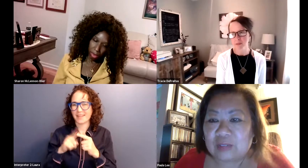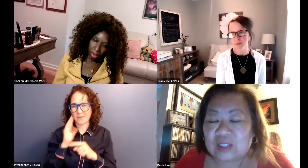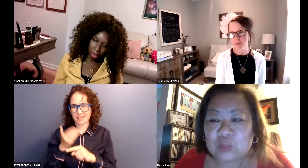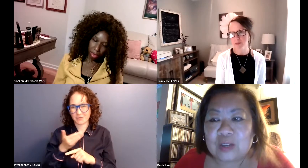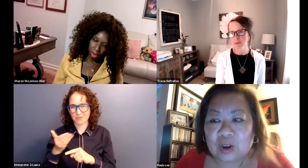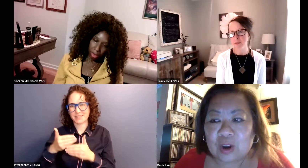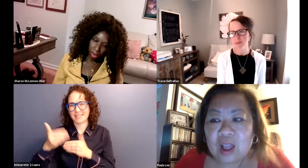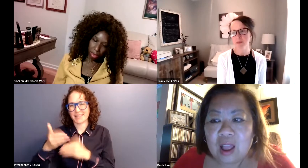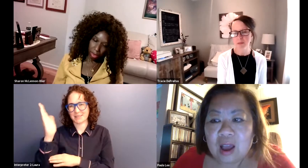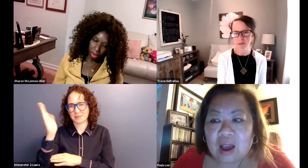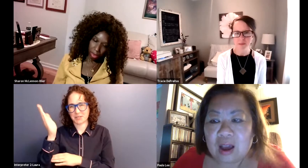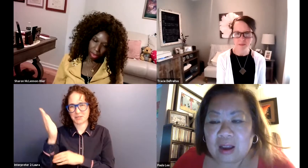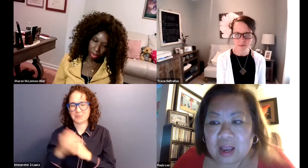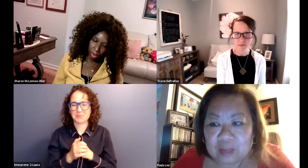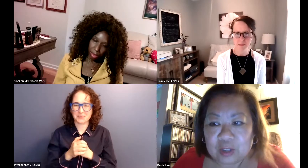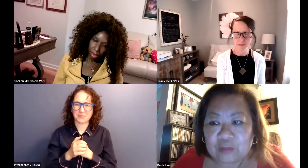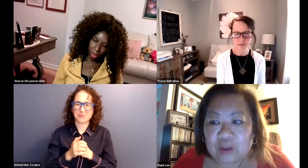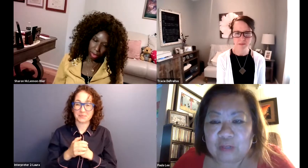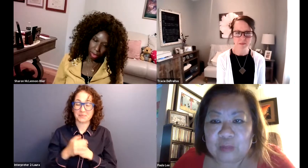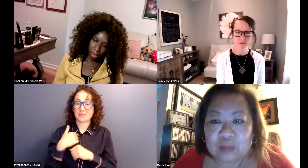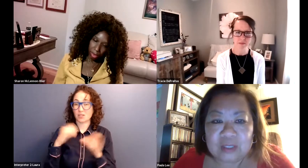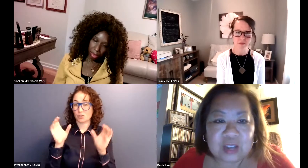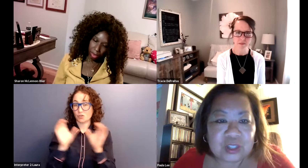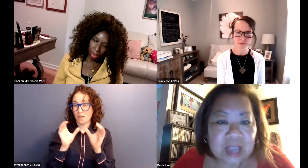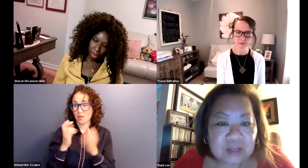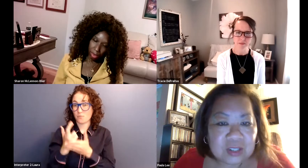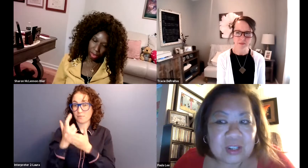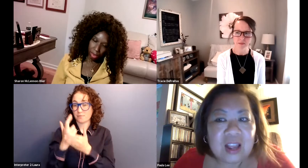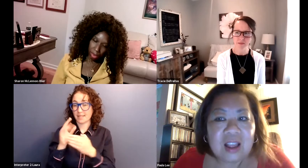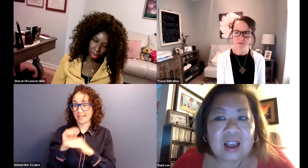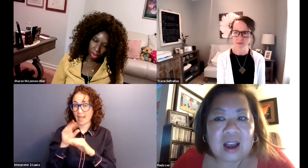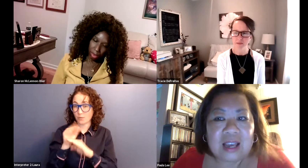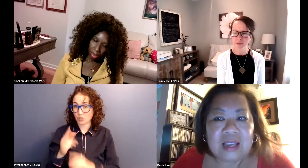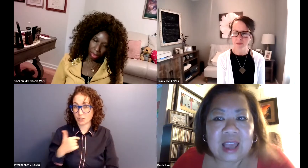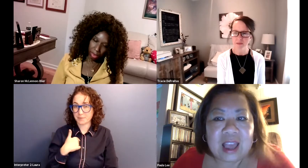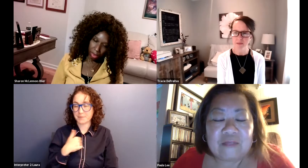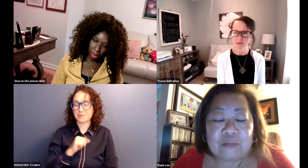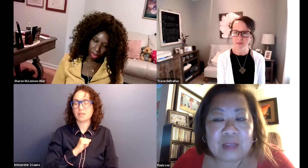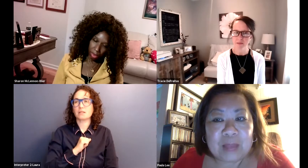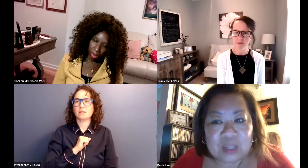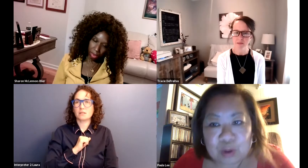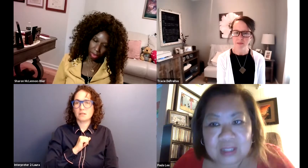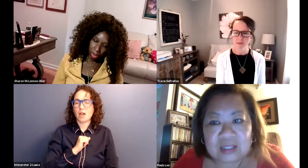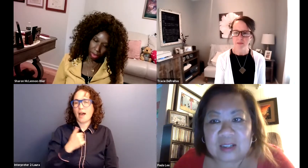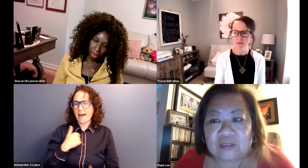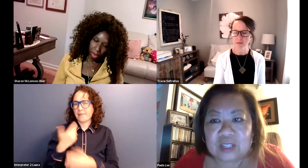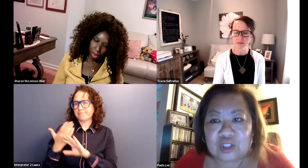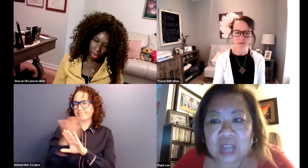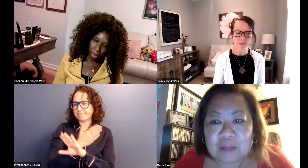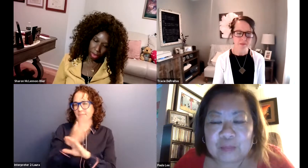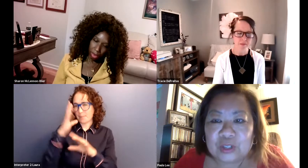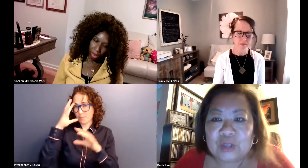our next speaker. I am a certified rehabilitation counselor. I have been past president of